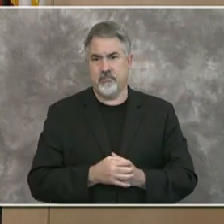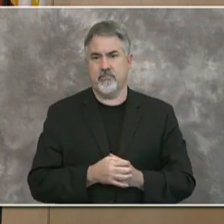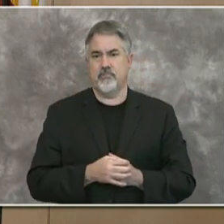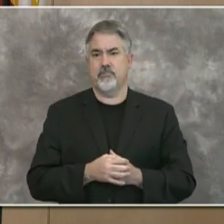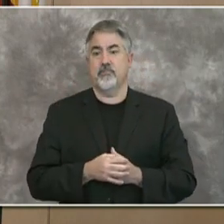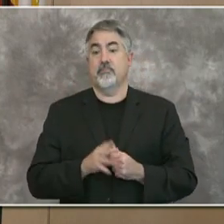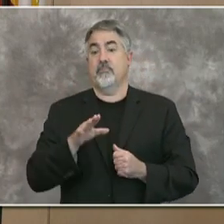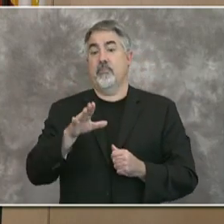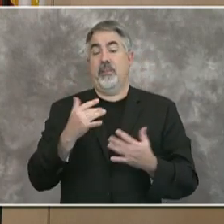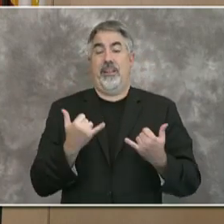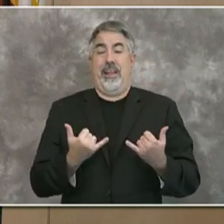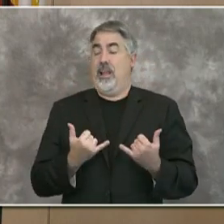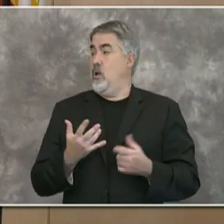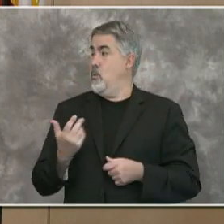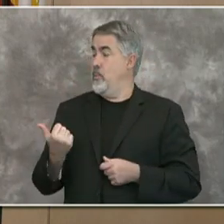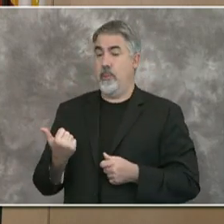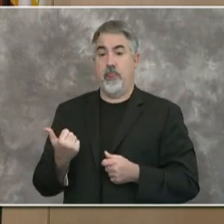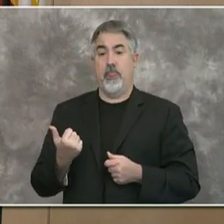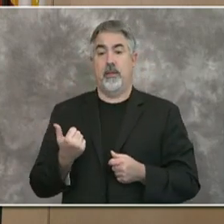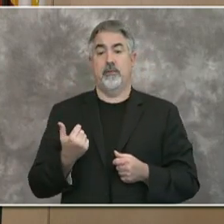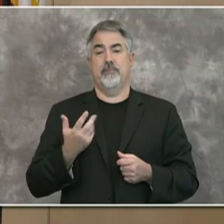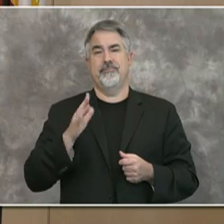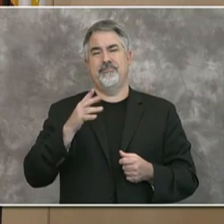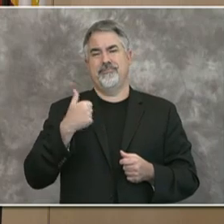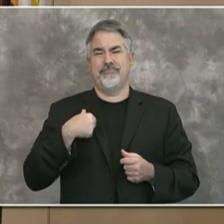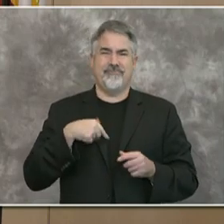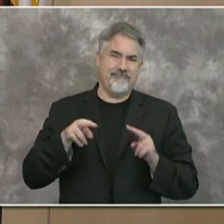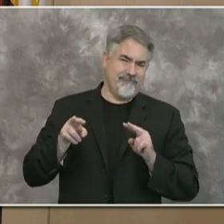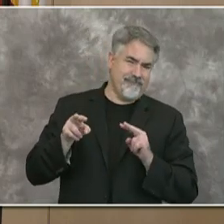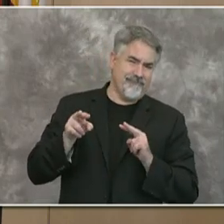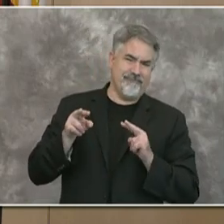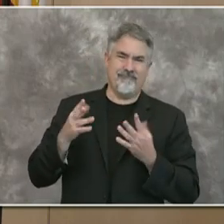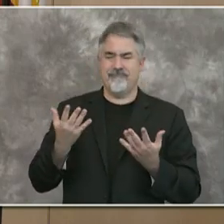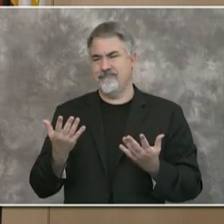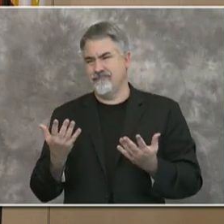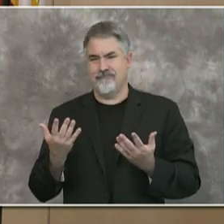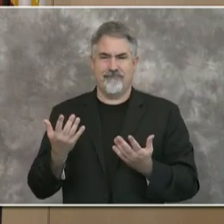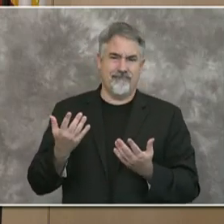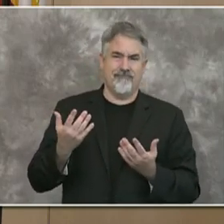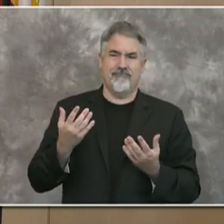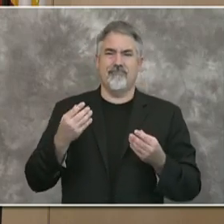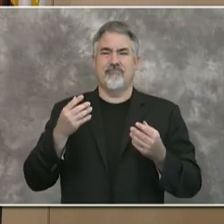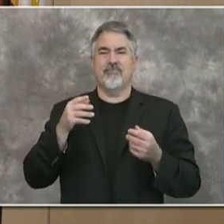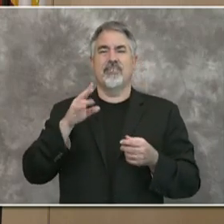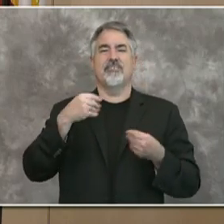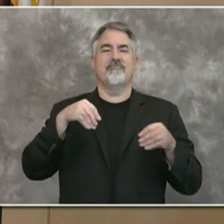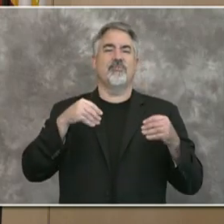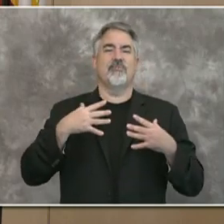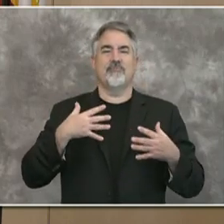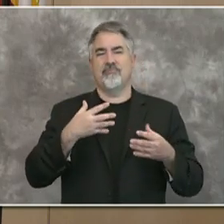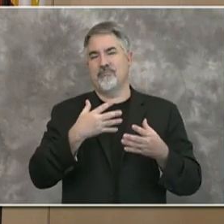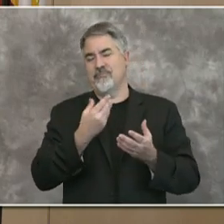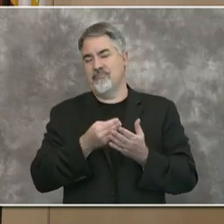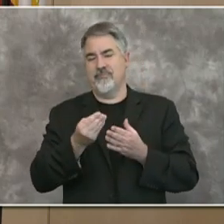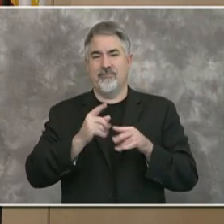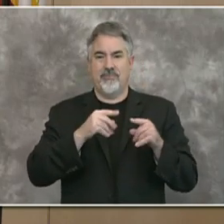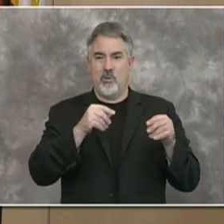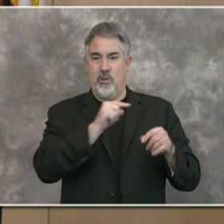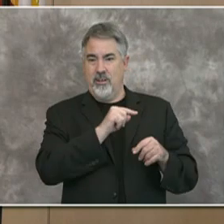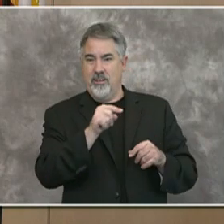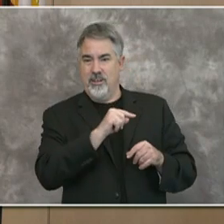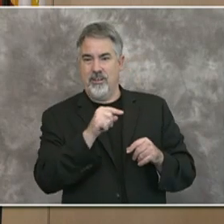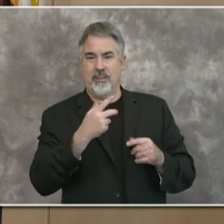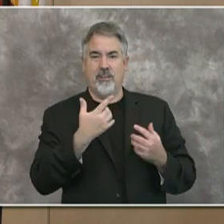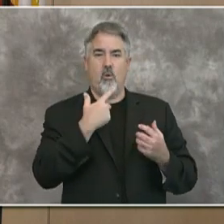today, we're looking at what we can do with retail, curbside, as well as manufacturers and